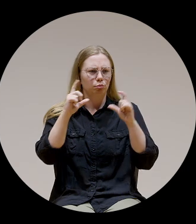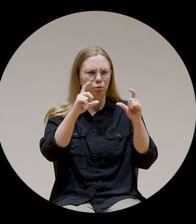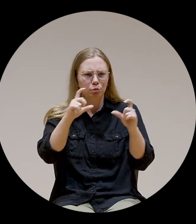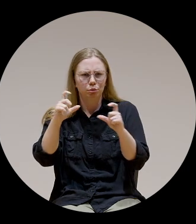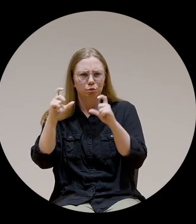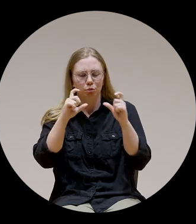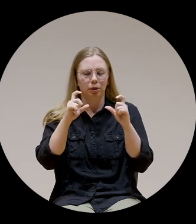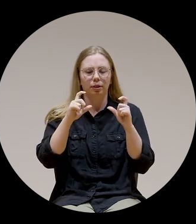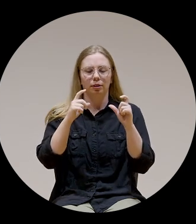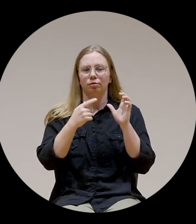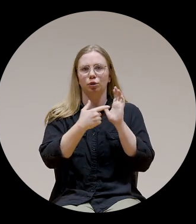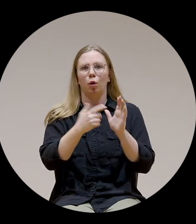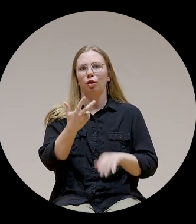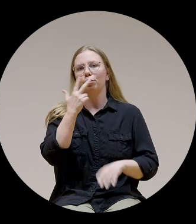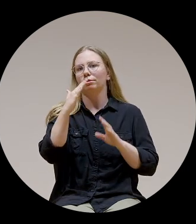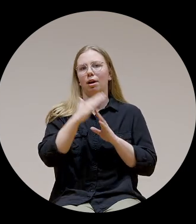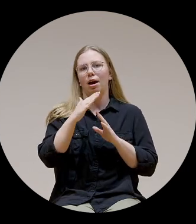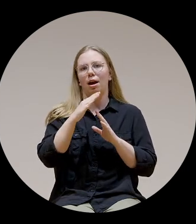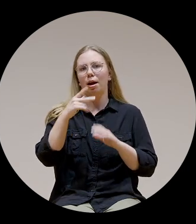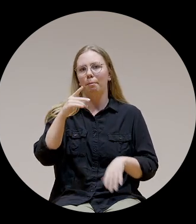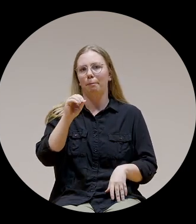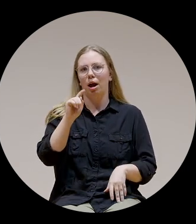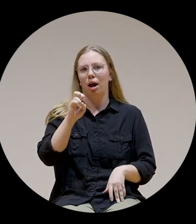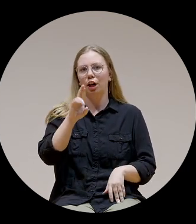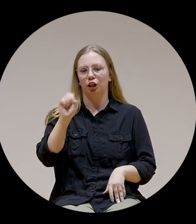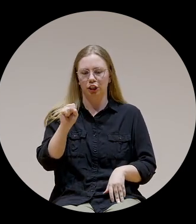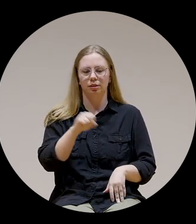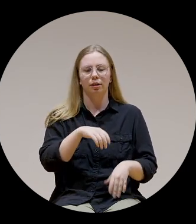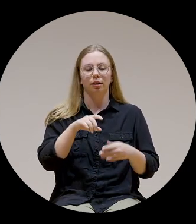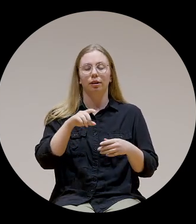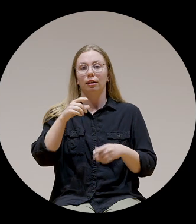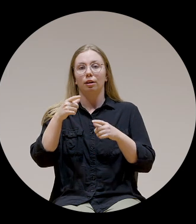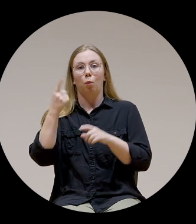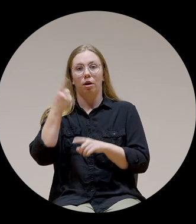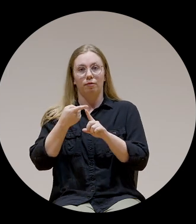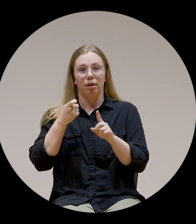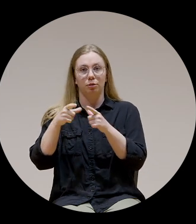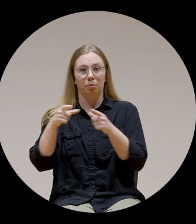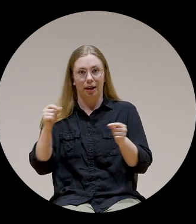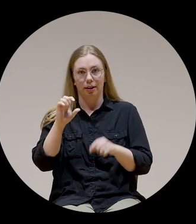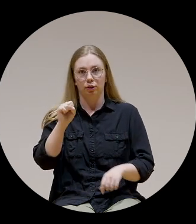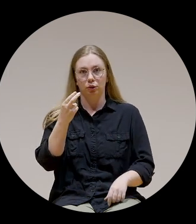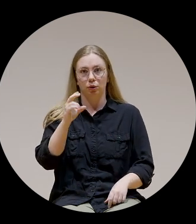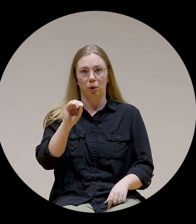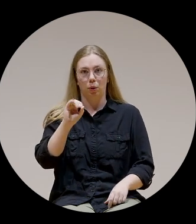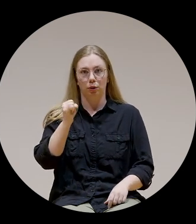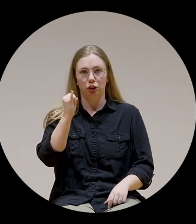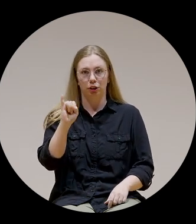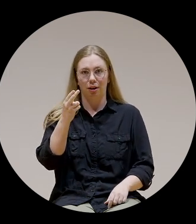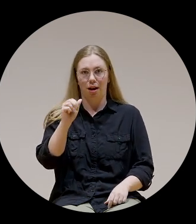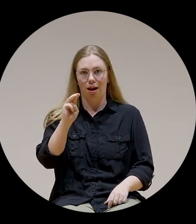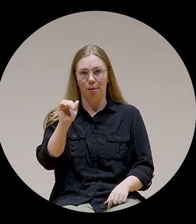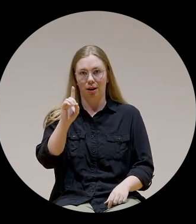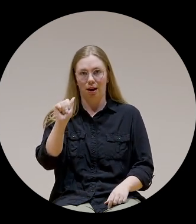of worldwide pottery: the Japanese master potter Shoji Hamada, who was shortly thereafter declared a living